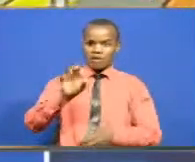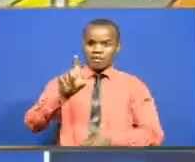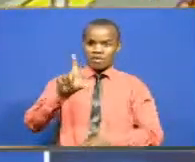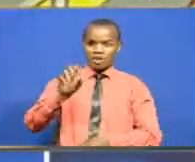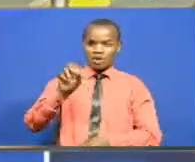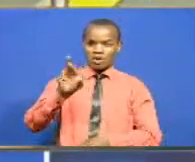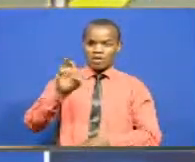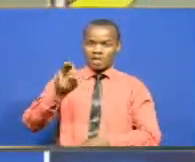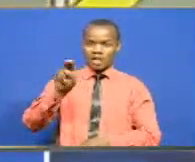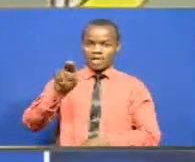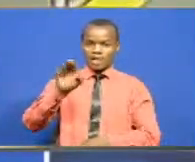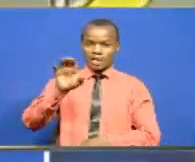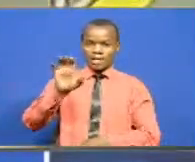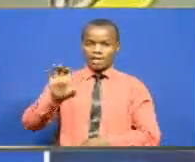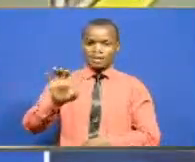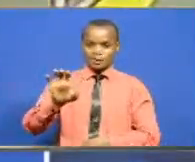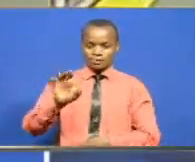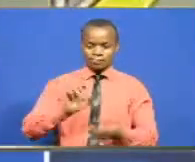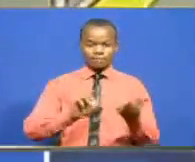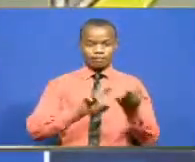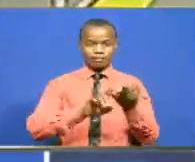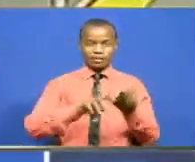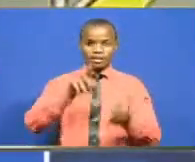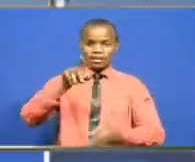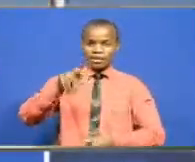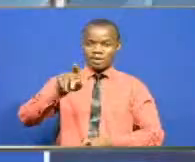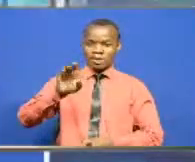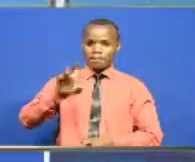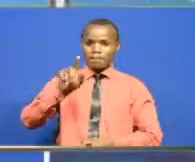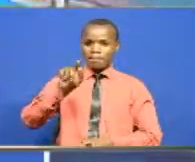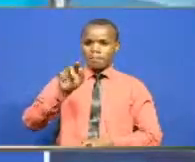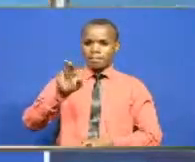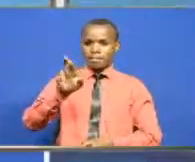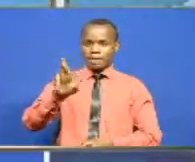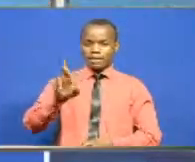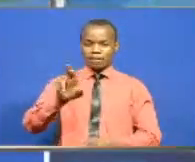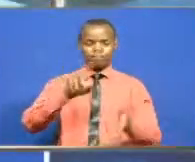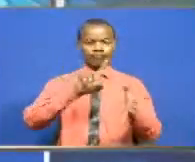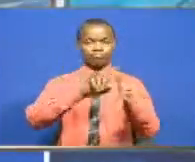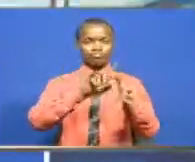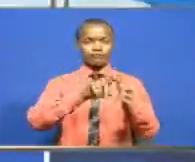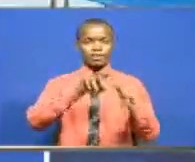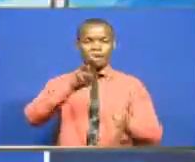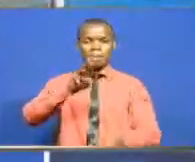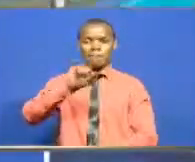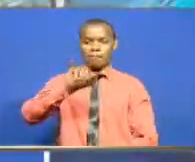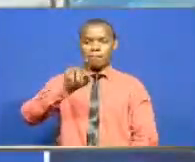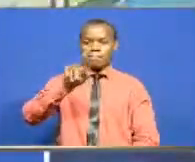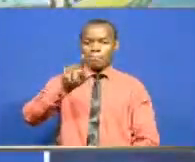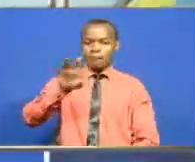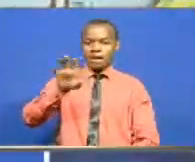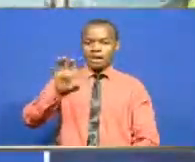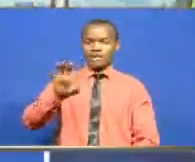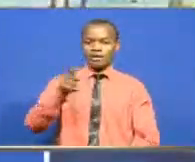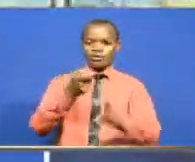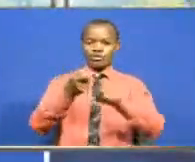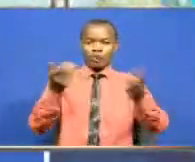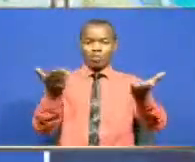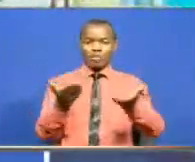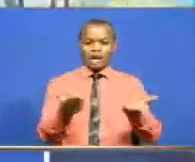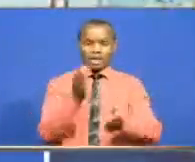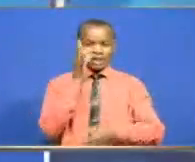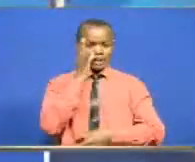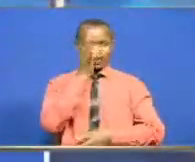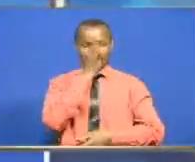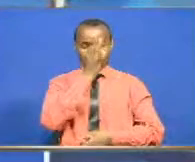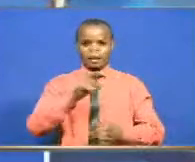Kibra watching, Rose Peter watching, Mike Ngari tuned in from Nyeri.